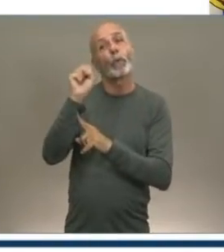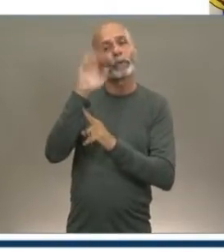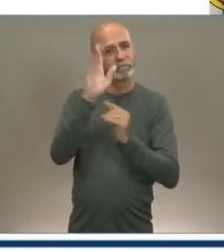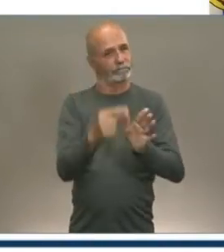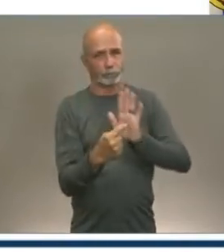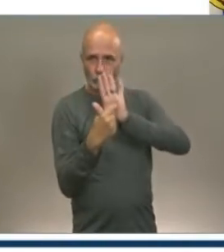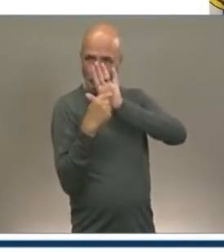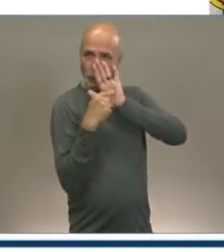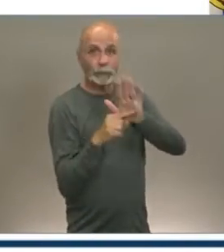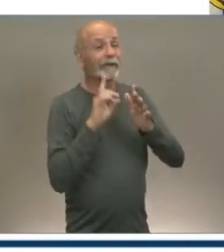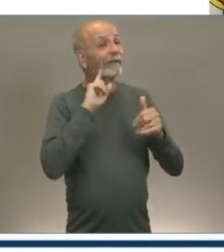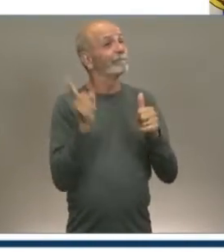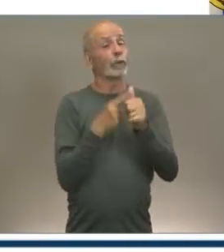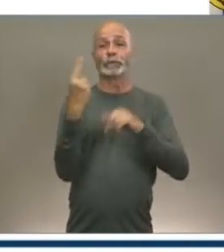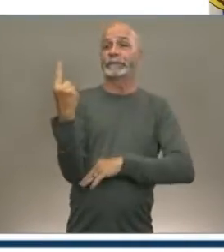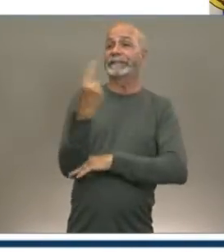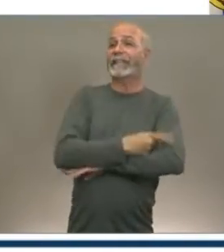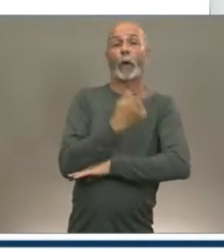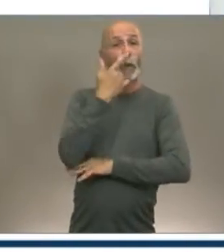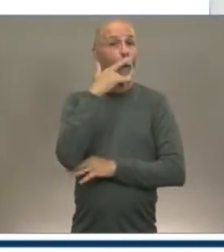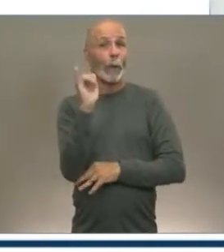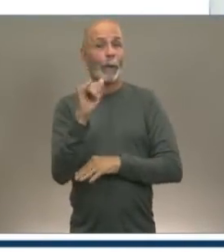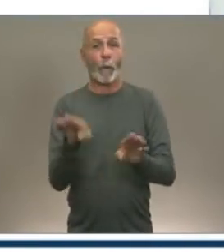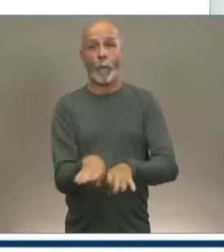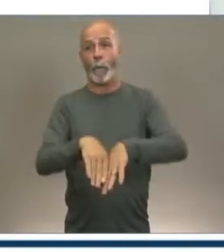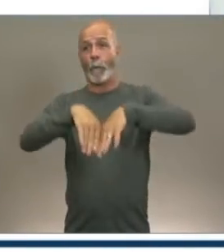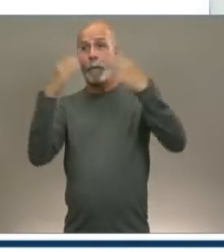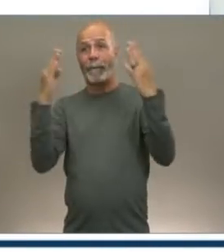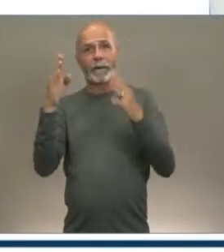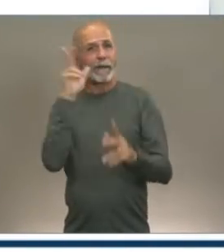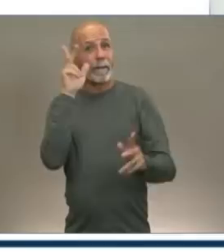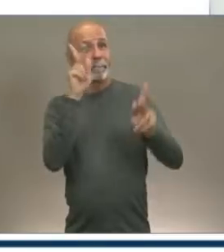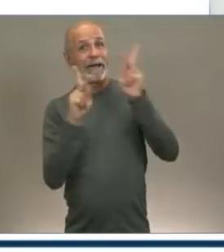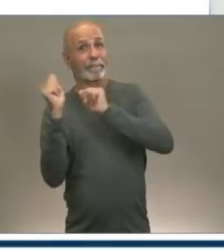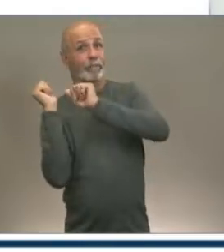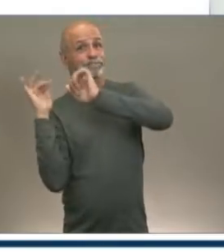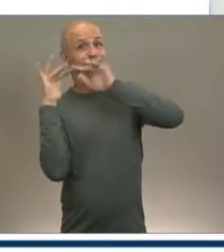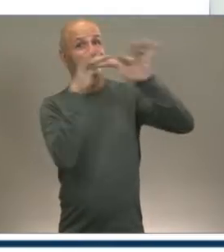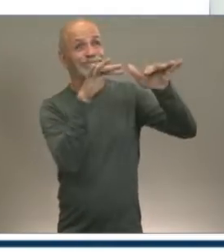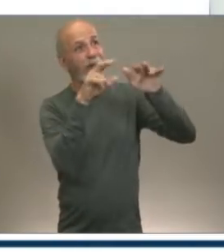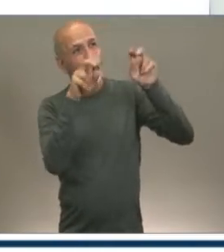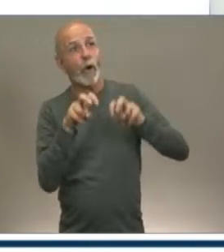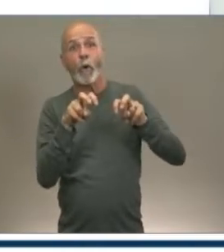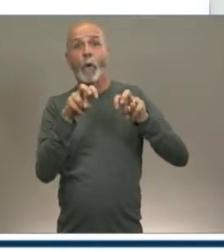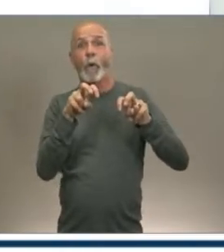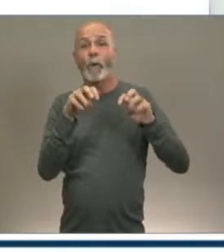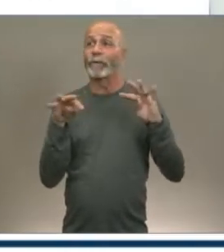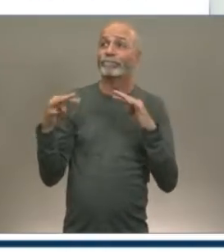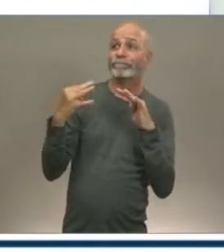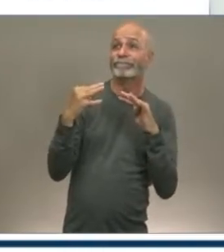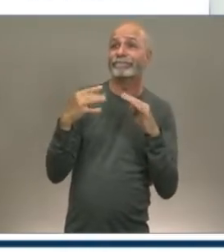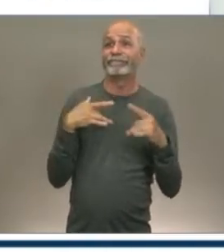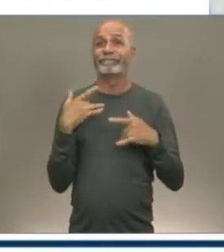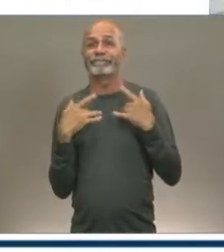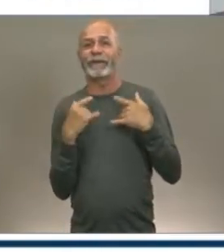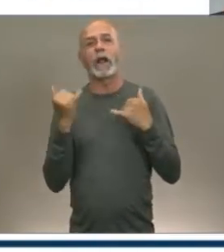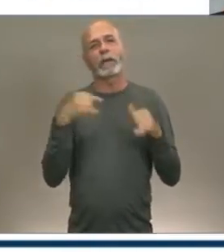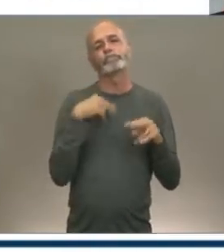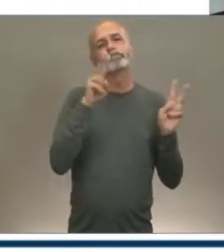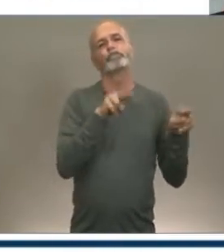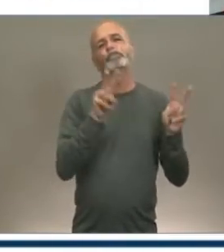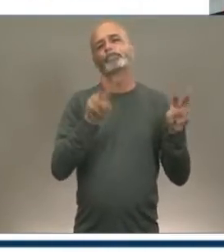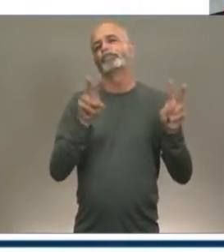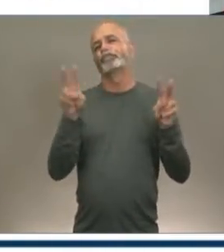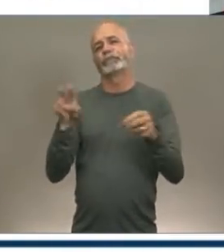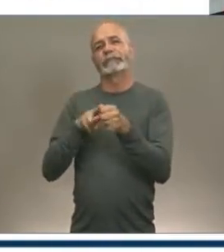first day of our phase 2 reopening plan looked like. It's really exciting. Looking around the city and in my own constituency, I